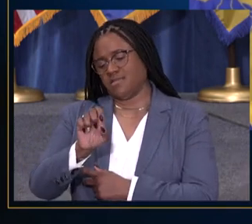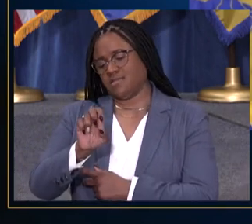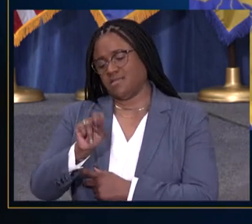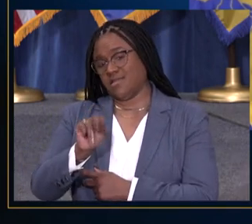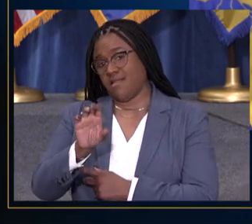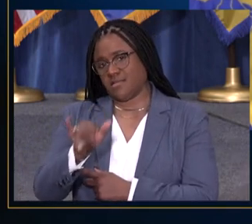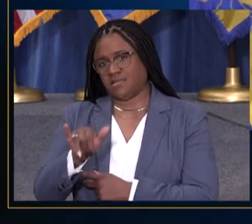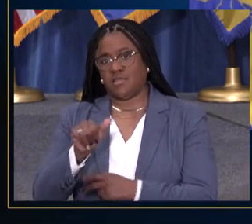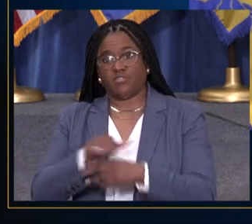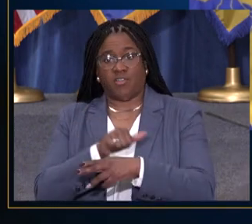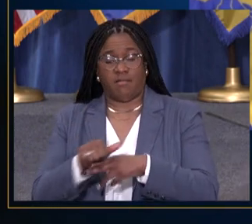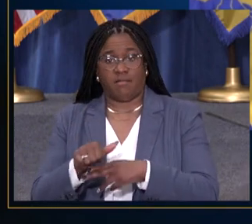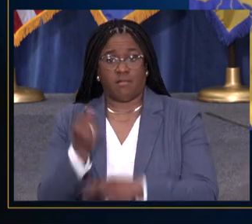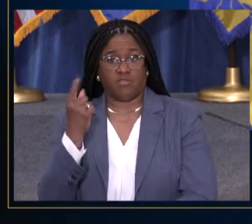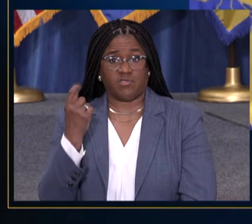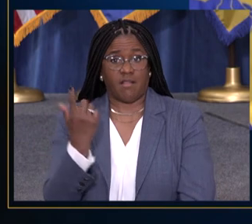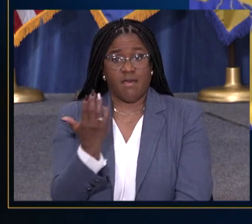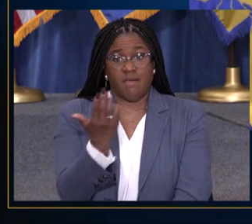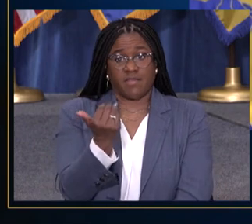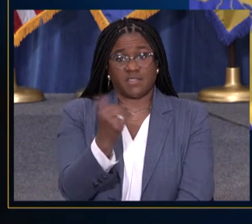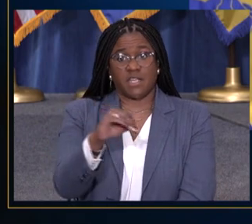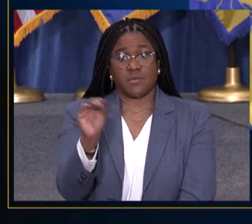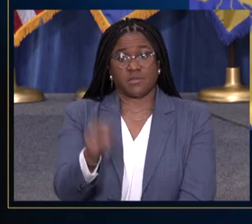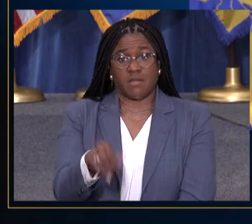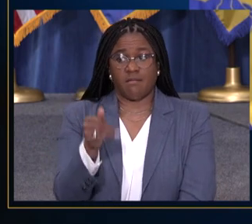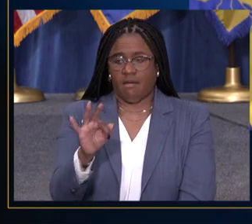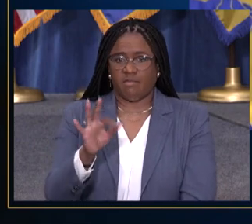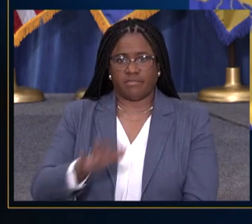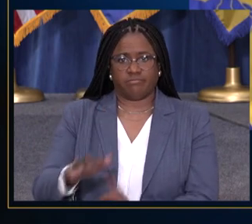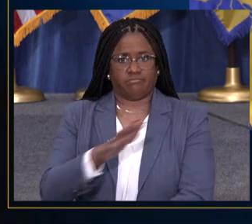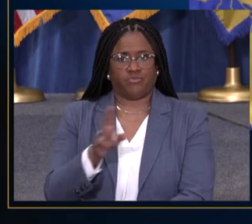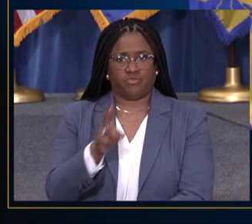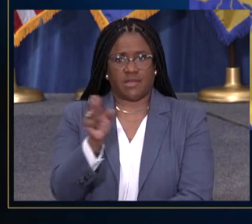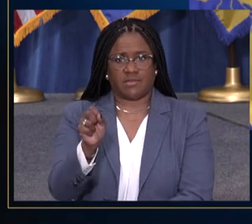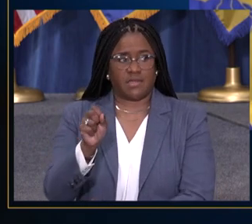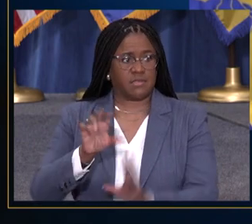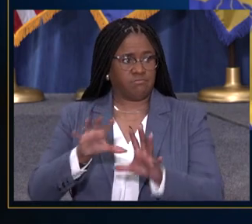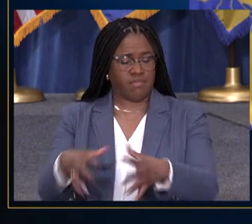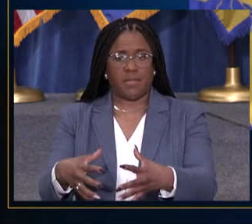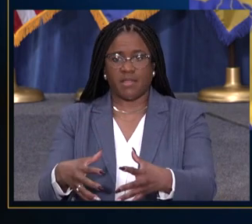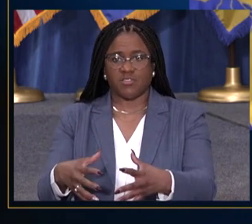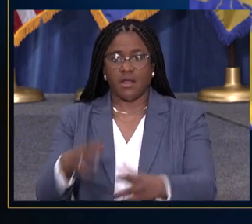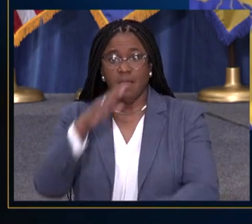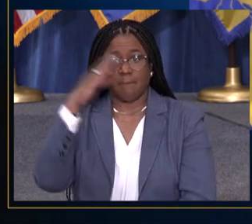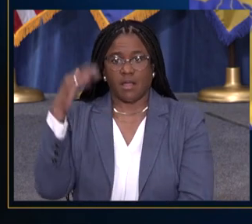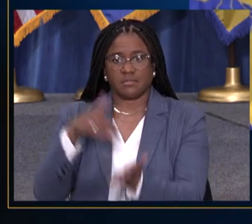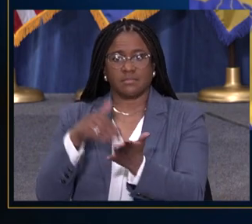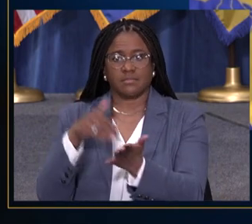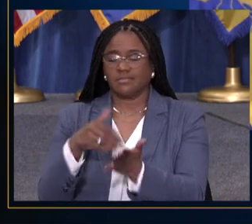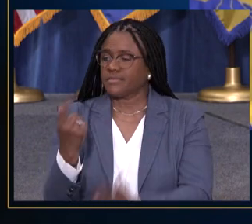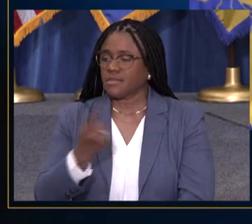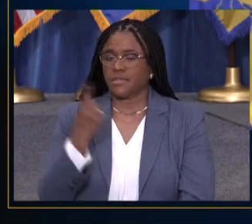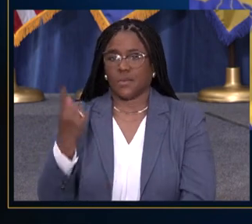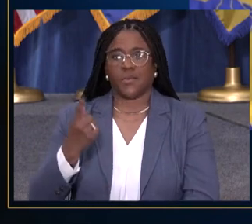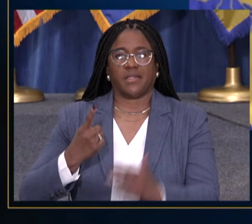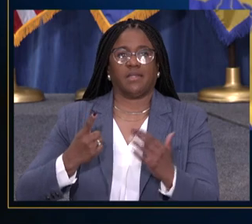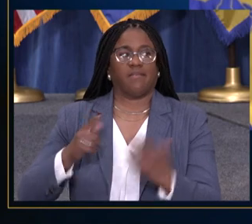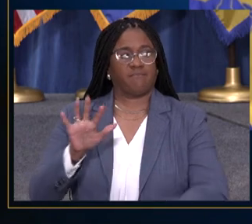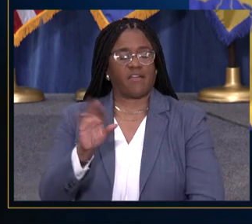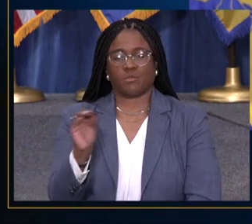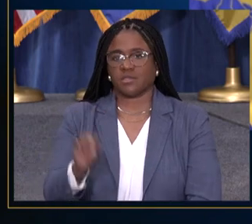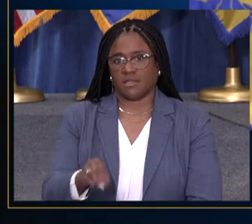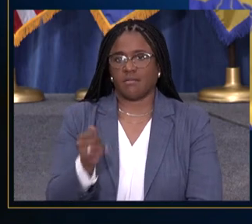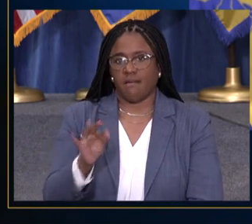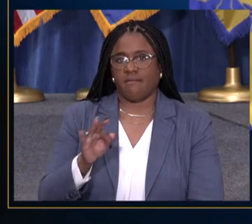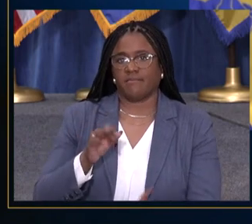being 15% of the U.S. population, Black providers only make up 5%